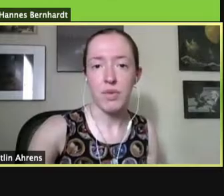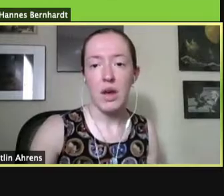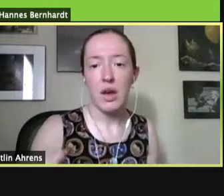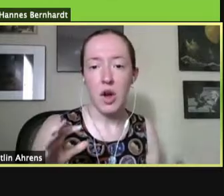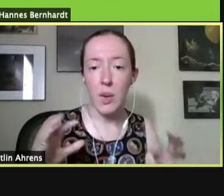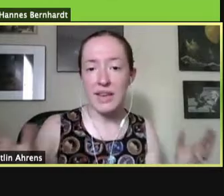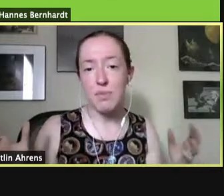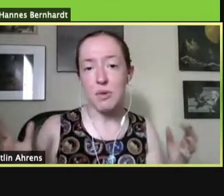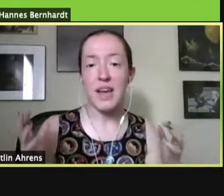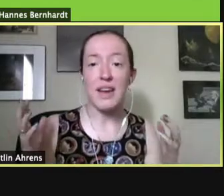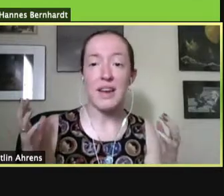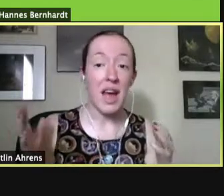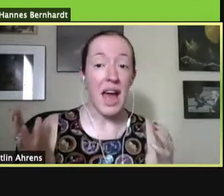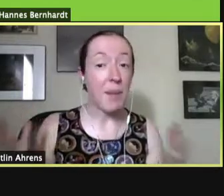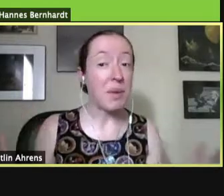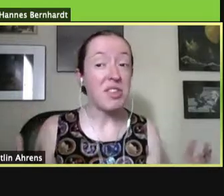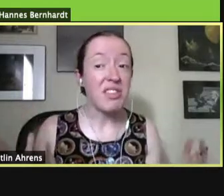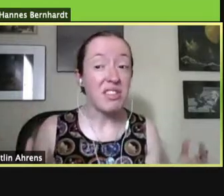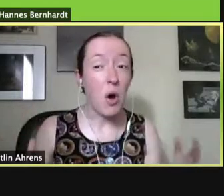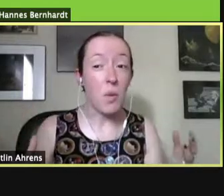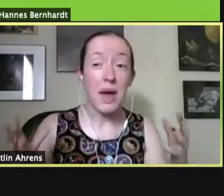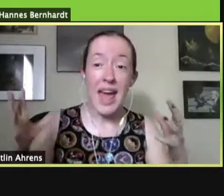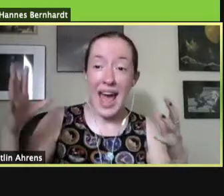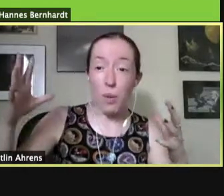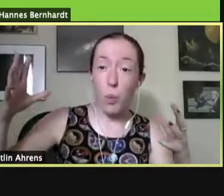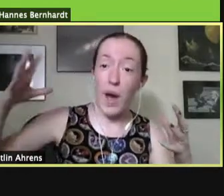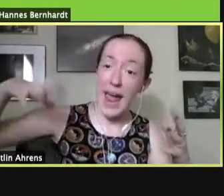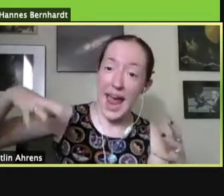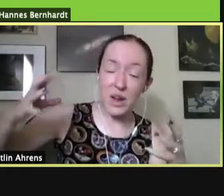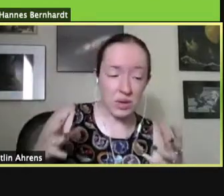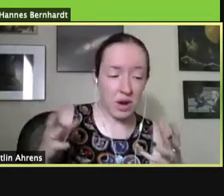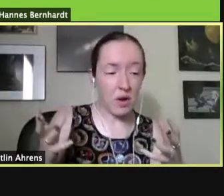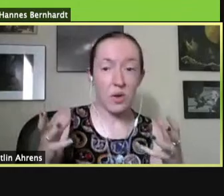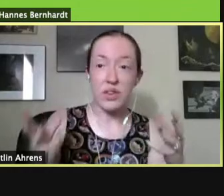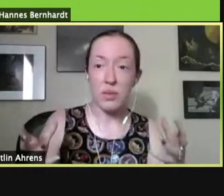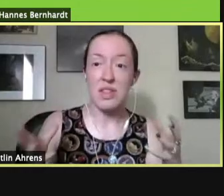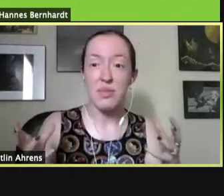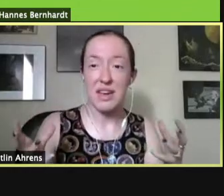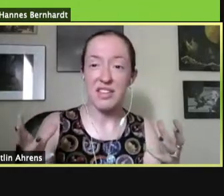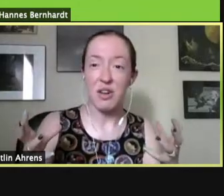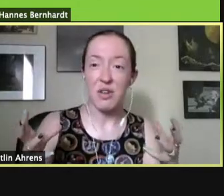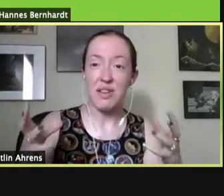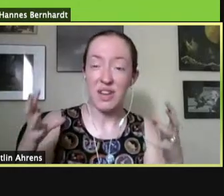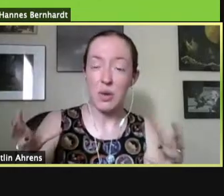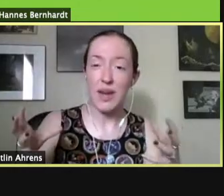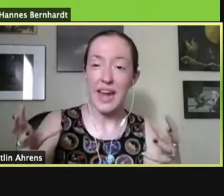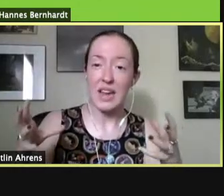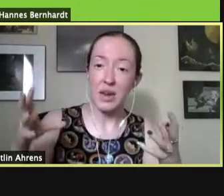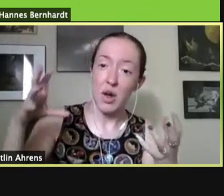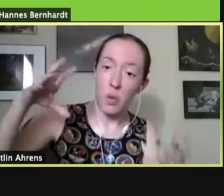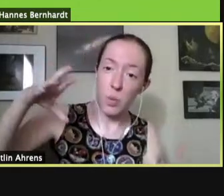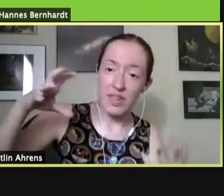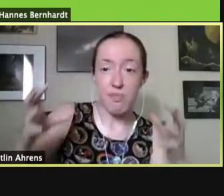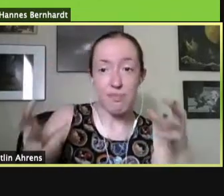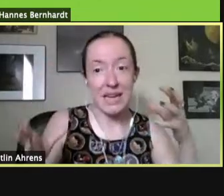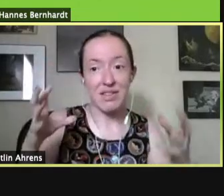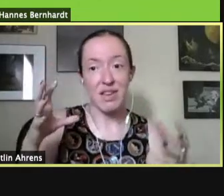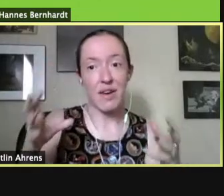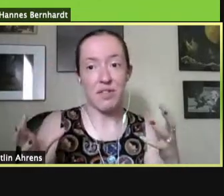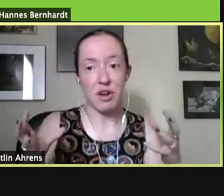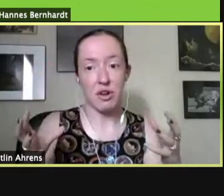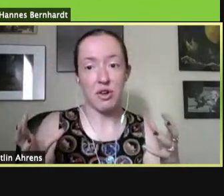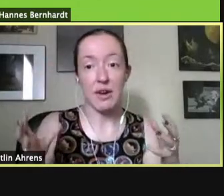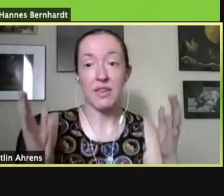ratio. Going deeper then, how about the slope? At what angle are some of these PSRs even located with